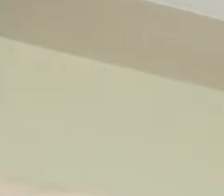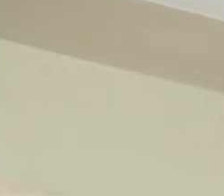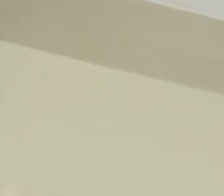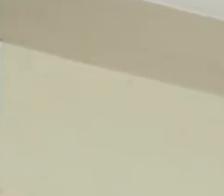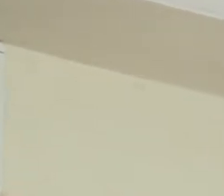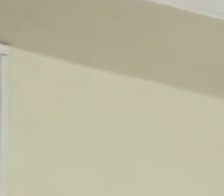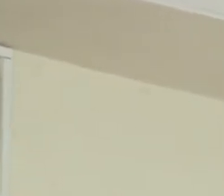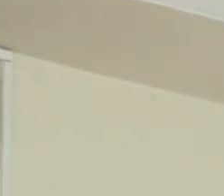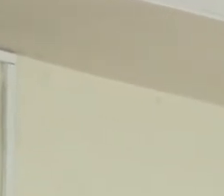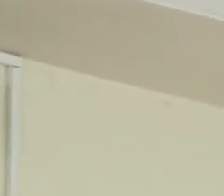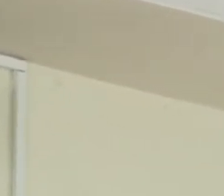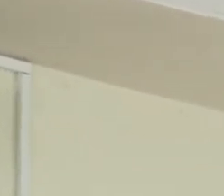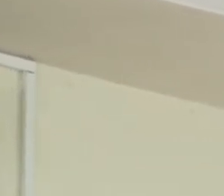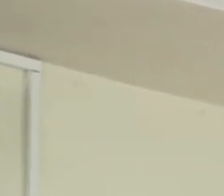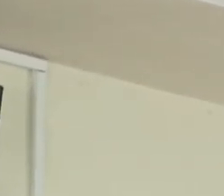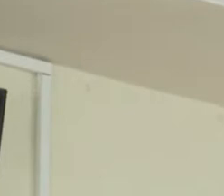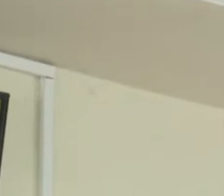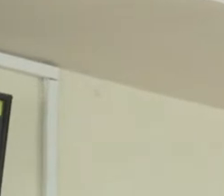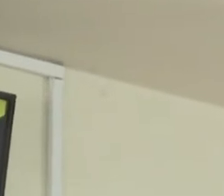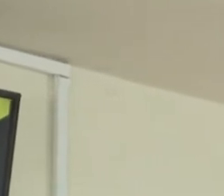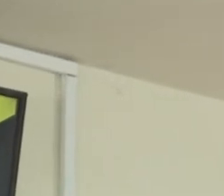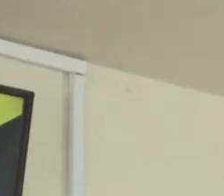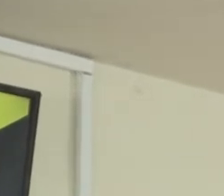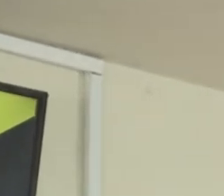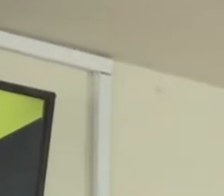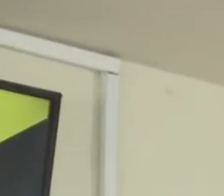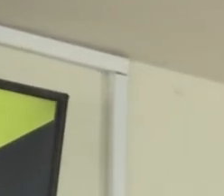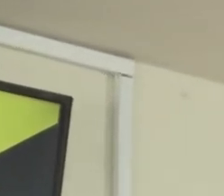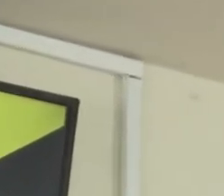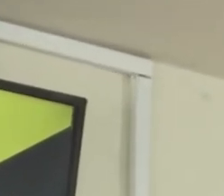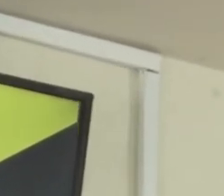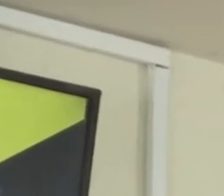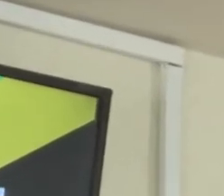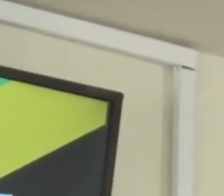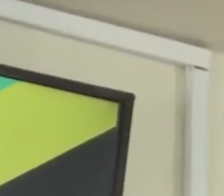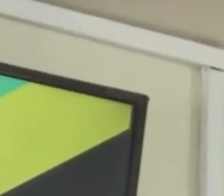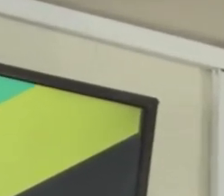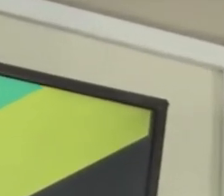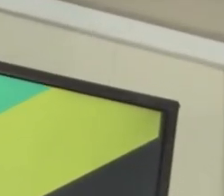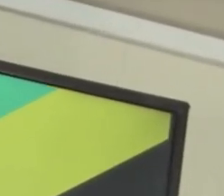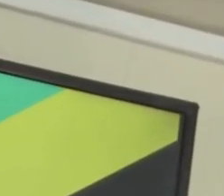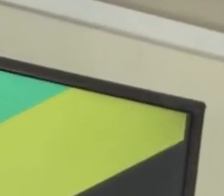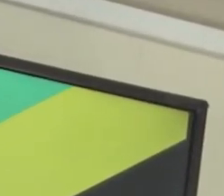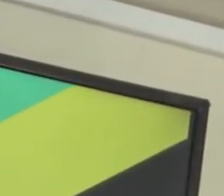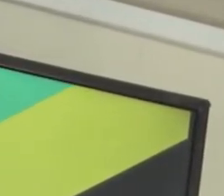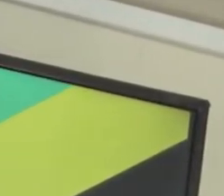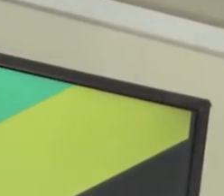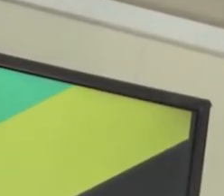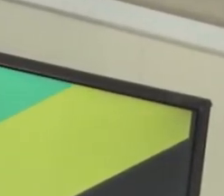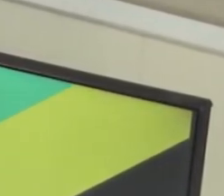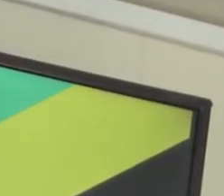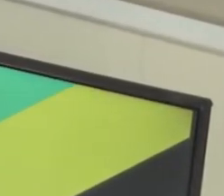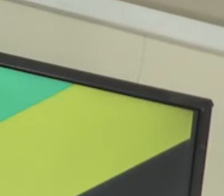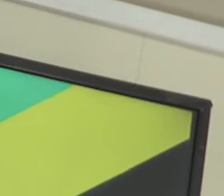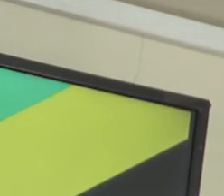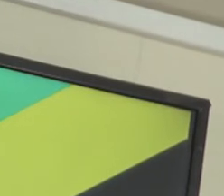continue to bless Jamaica, land we love. Please be